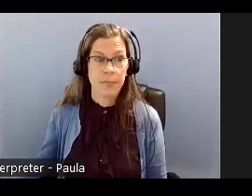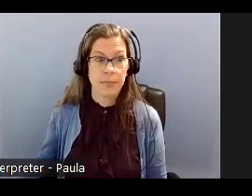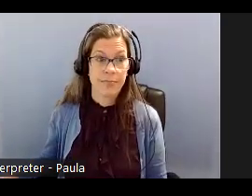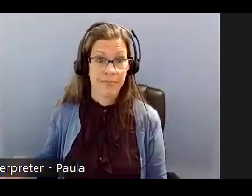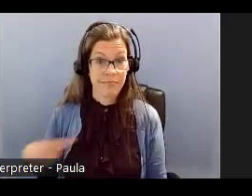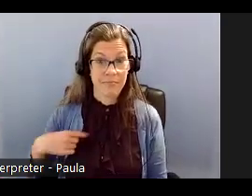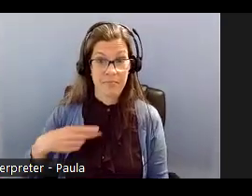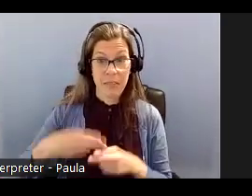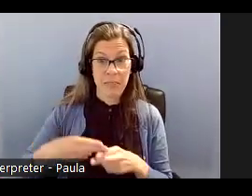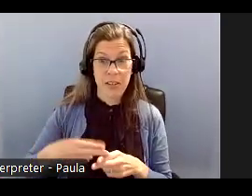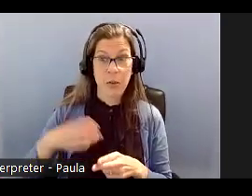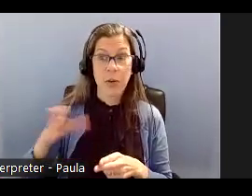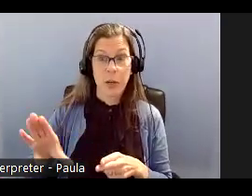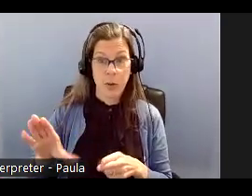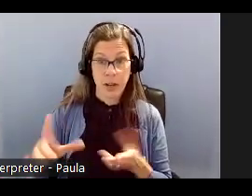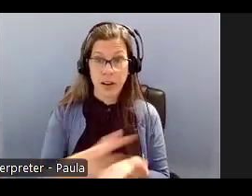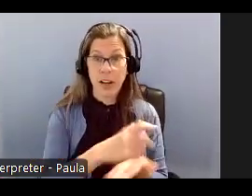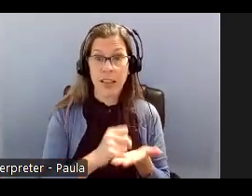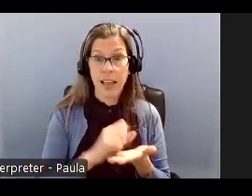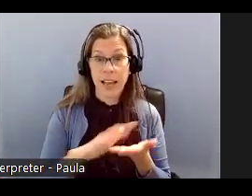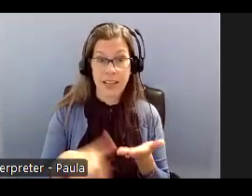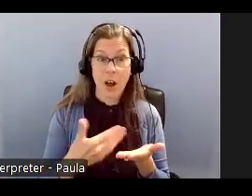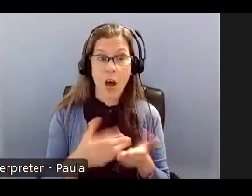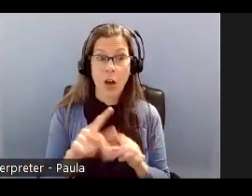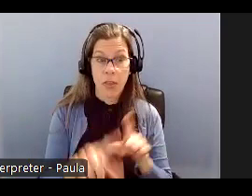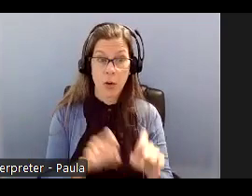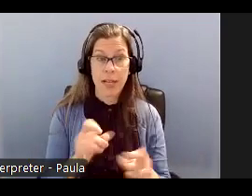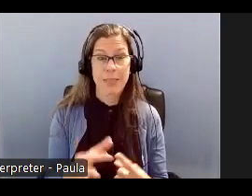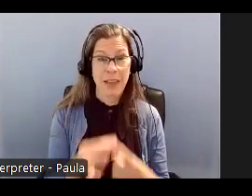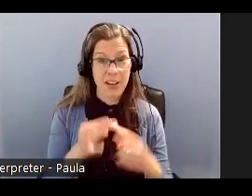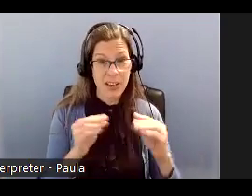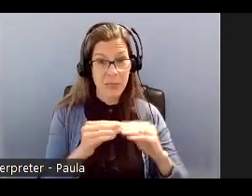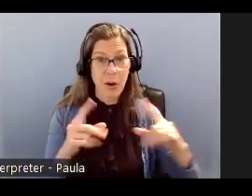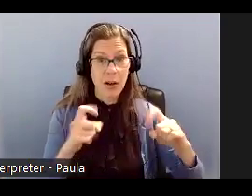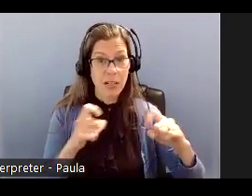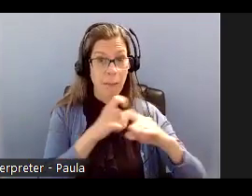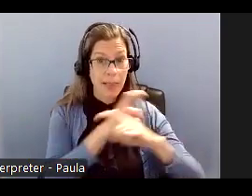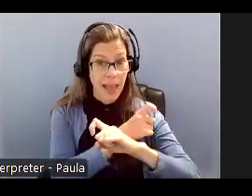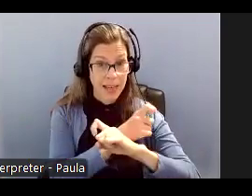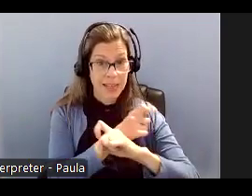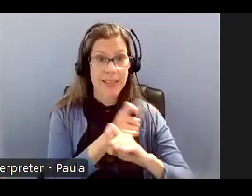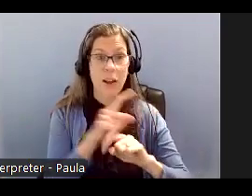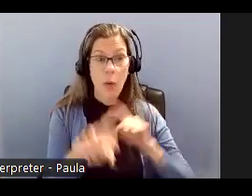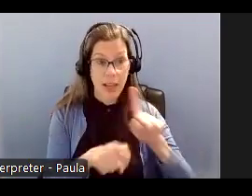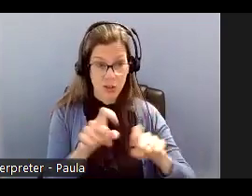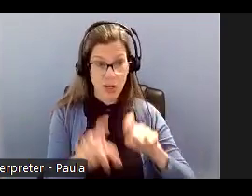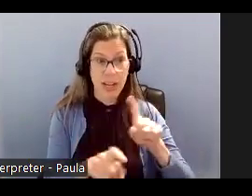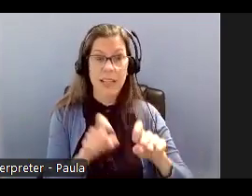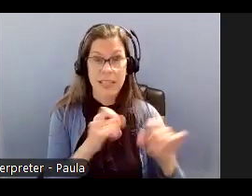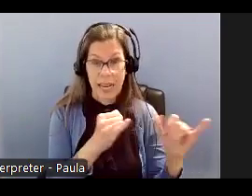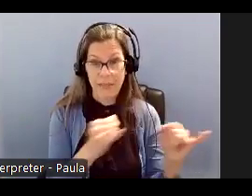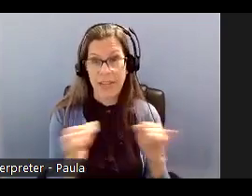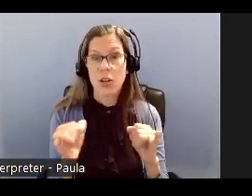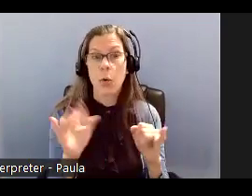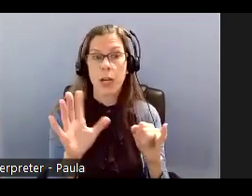mentioned, we're going to take all these questions, especially the more technical ones. There were a number of scenarios, and we will take those back and develop